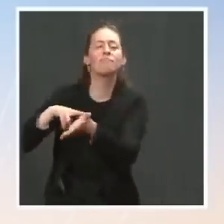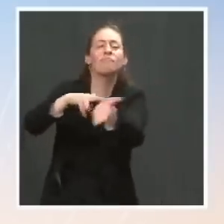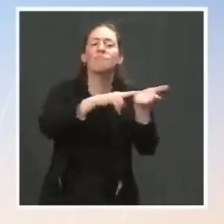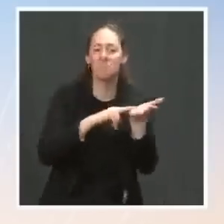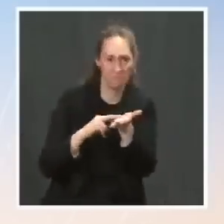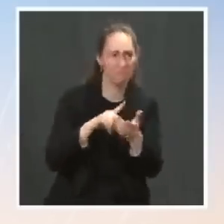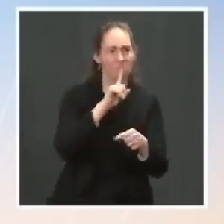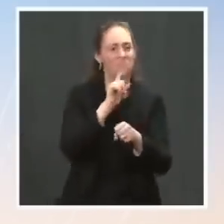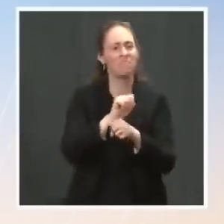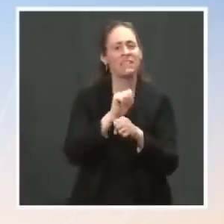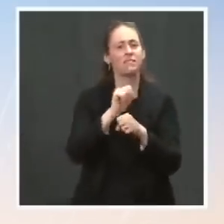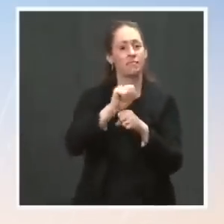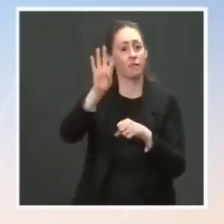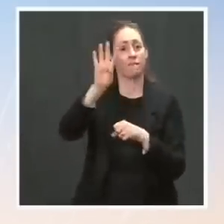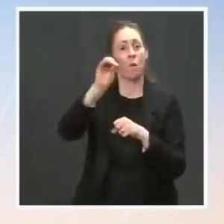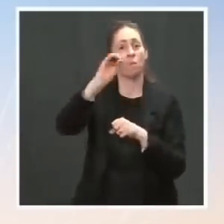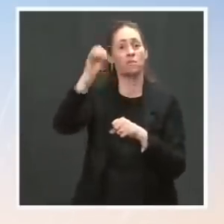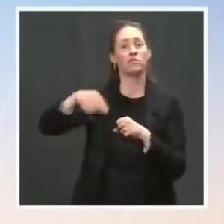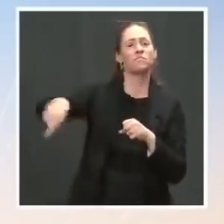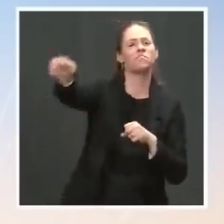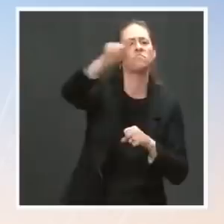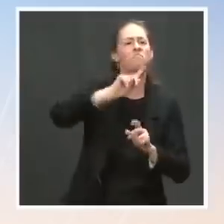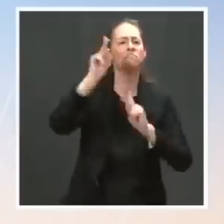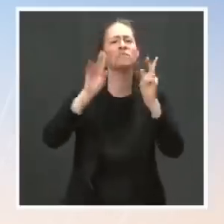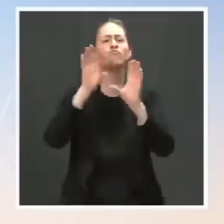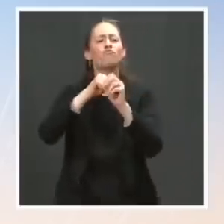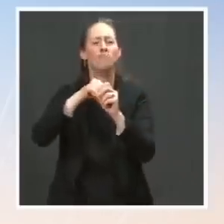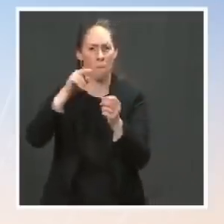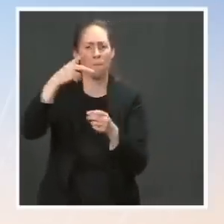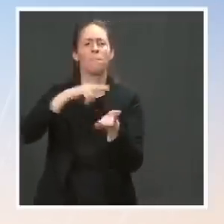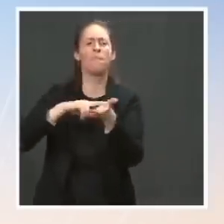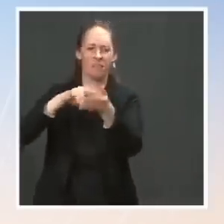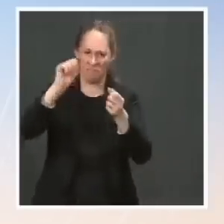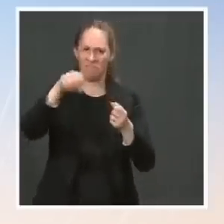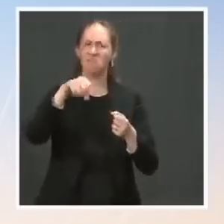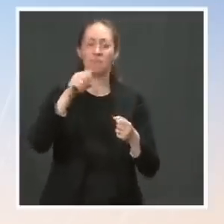of respondents said they were more likely to get the COVID-19 vaccine than they were a month ago.